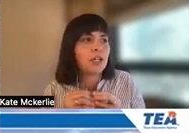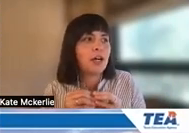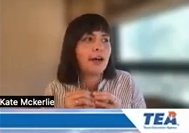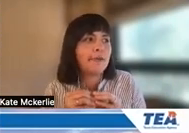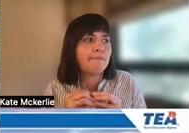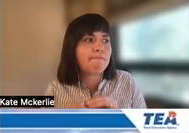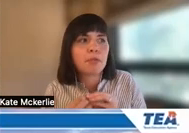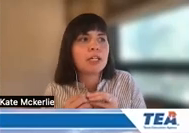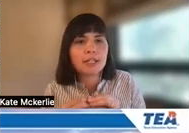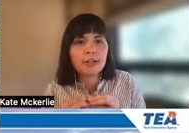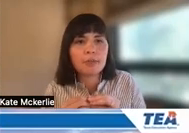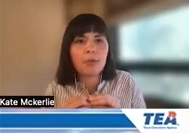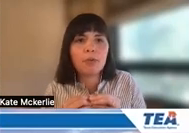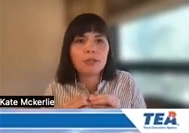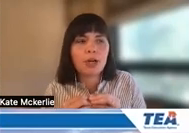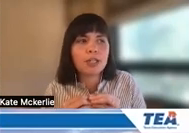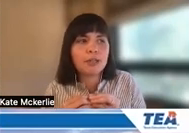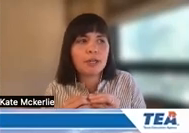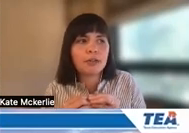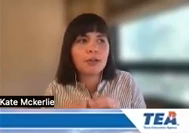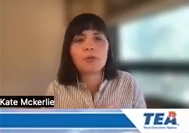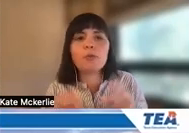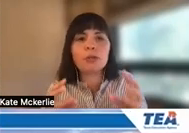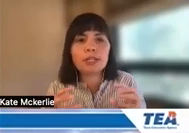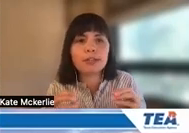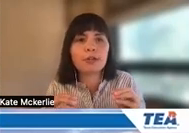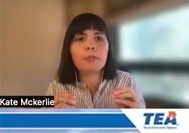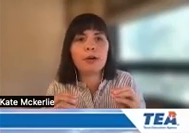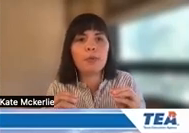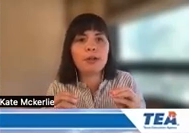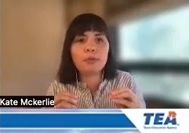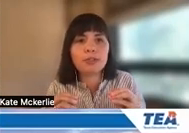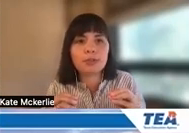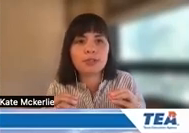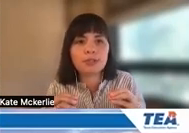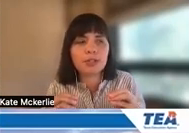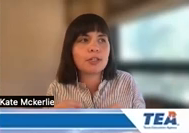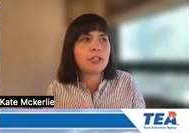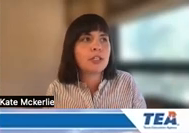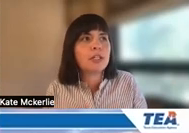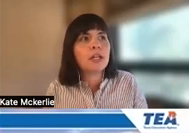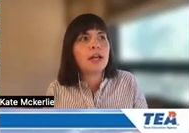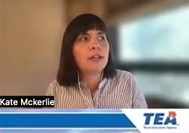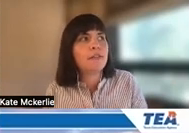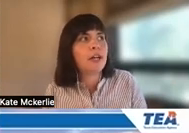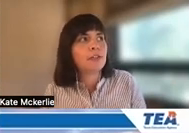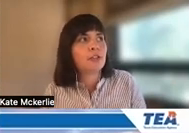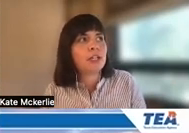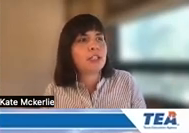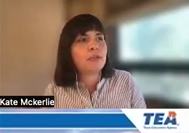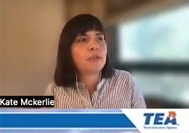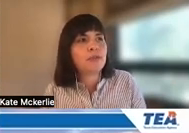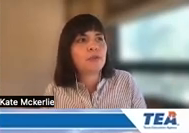more clear about what we're talking about or clear about where resources are. And then the